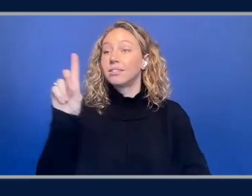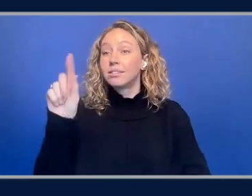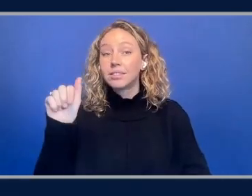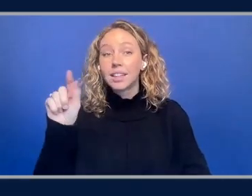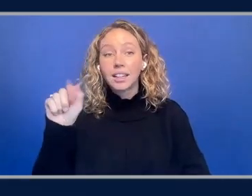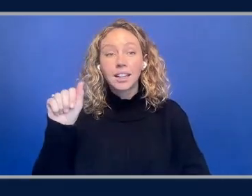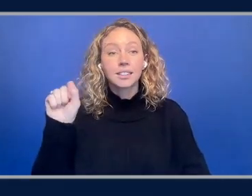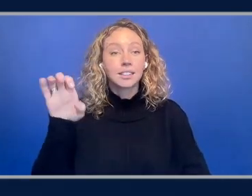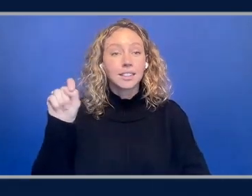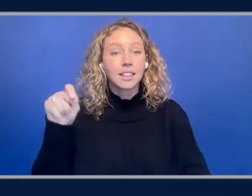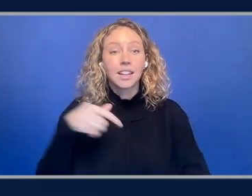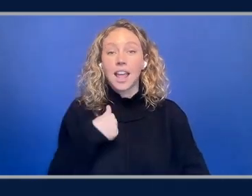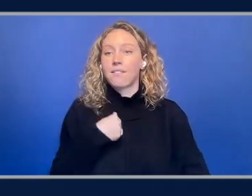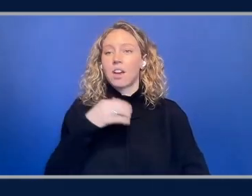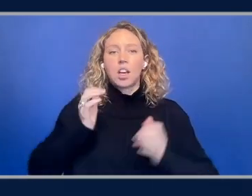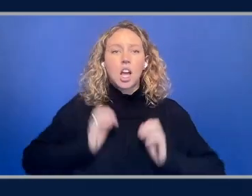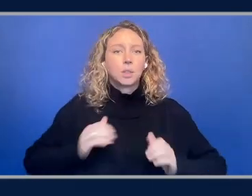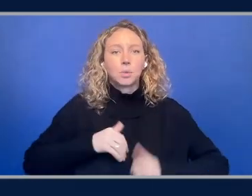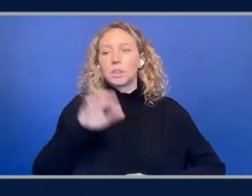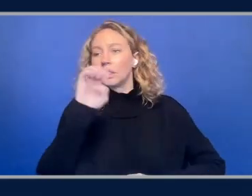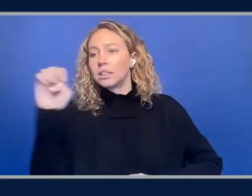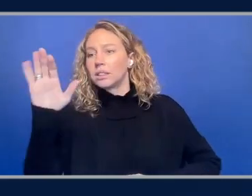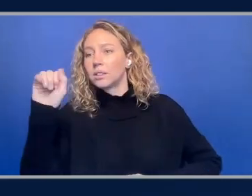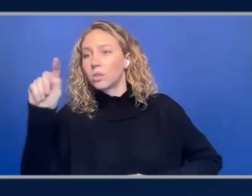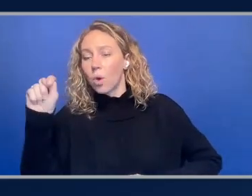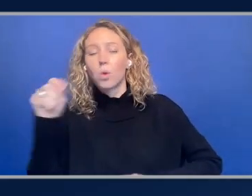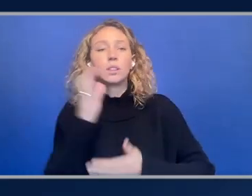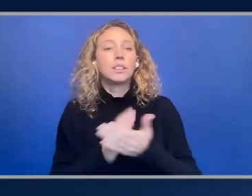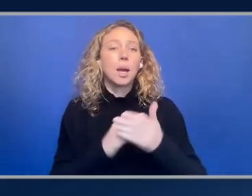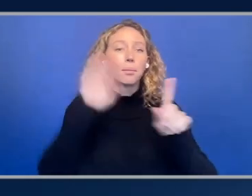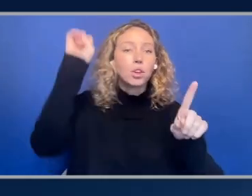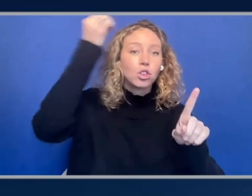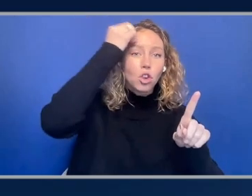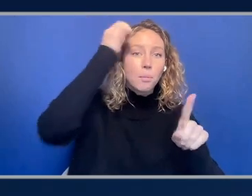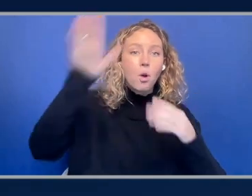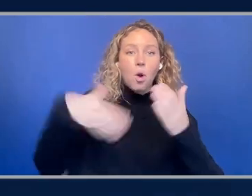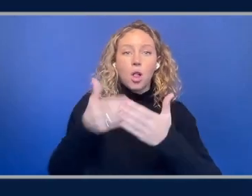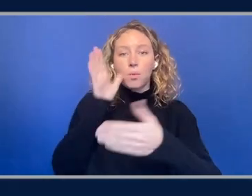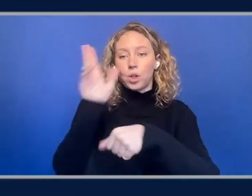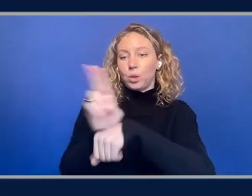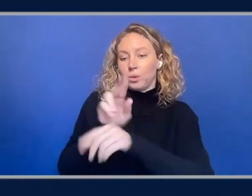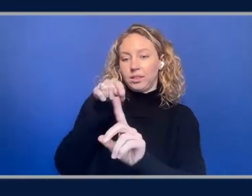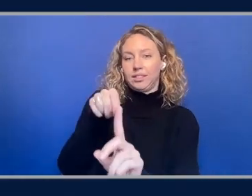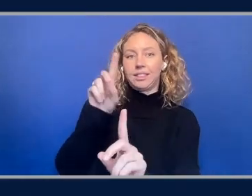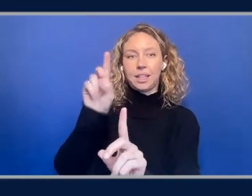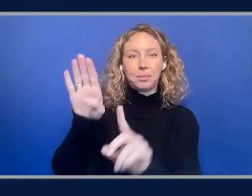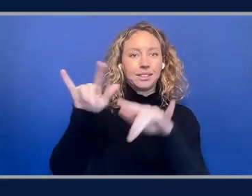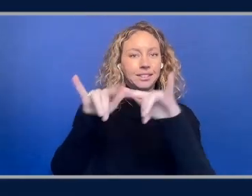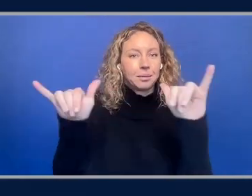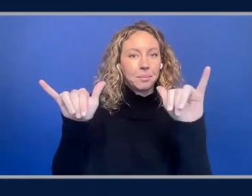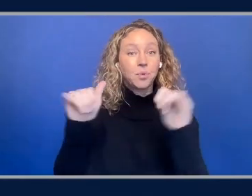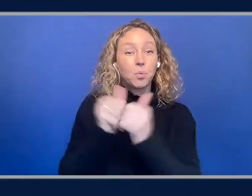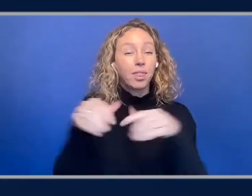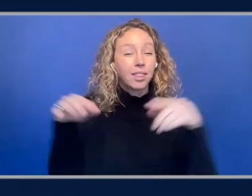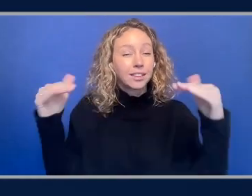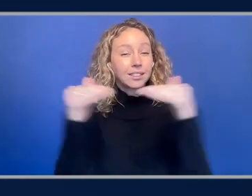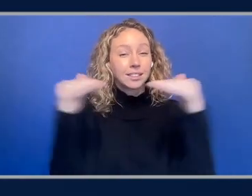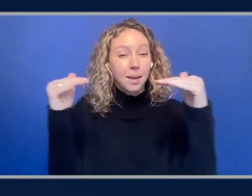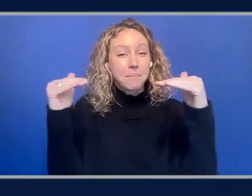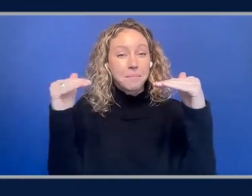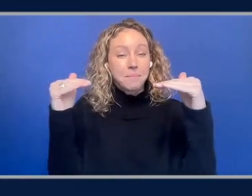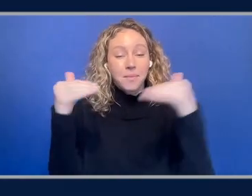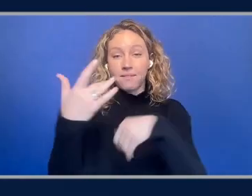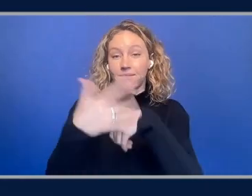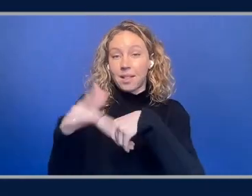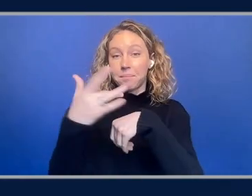have customers on the East Coast, customers in Europe, and all interact with the database at the same time. With the same amount of